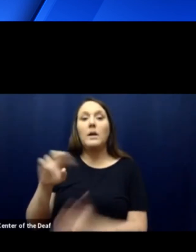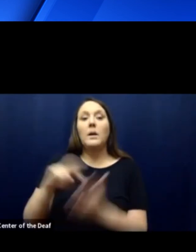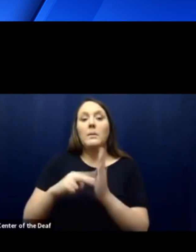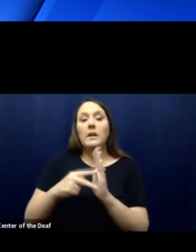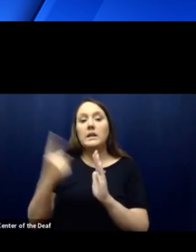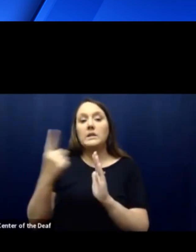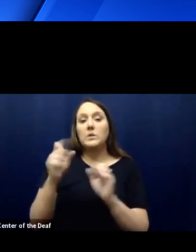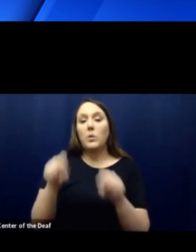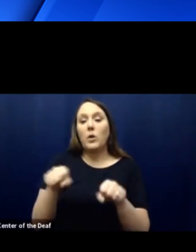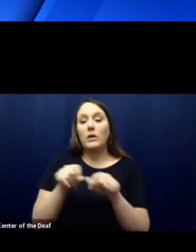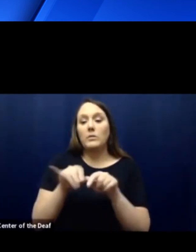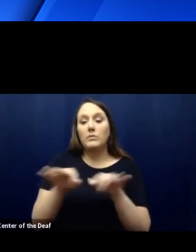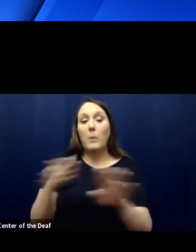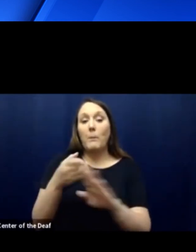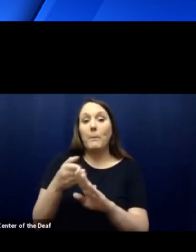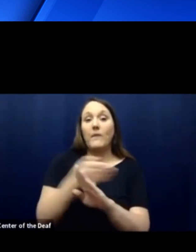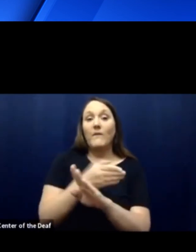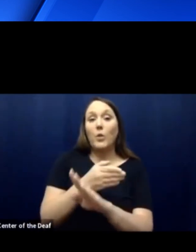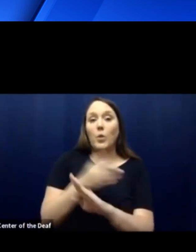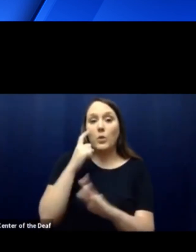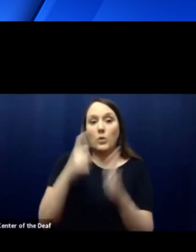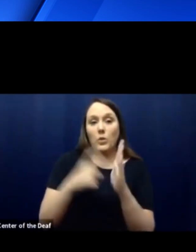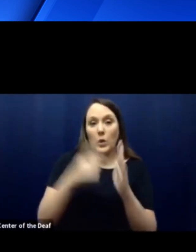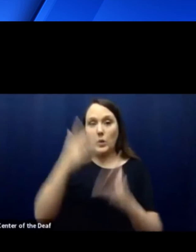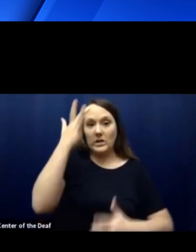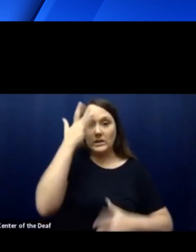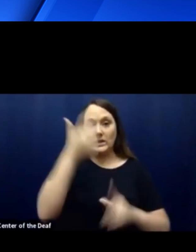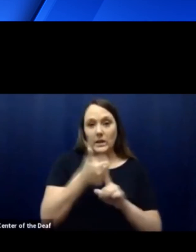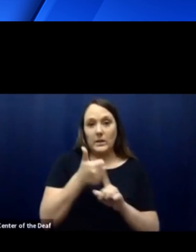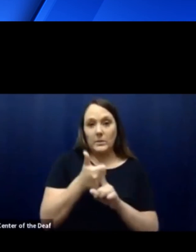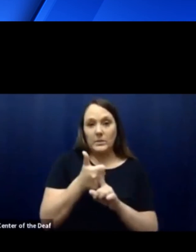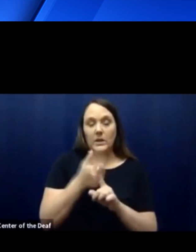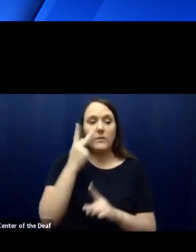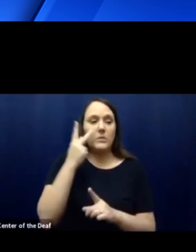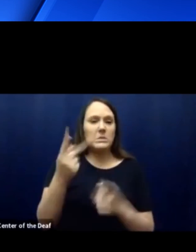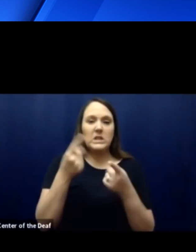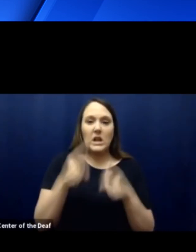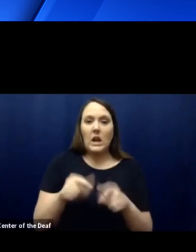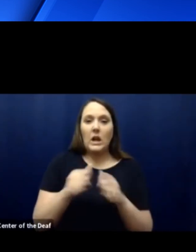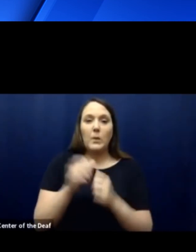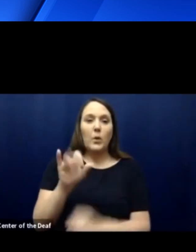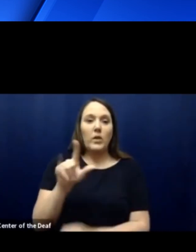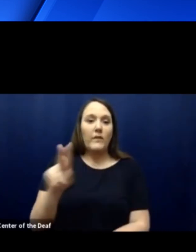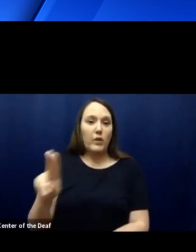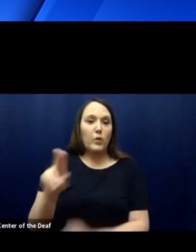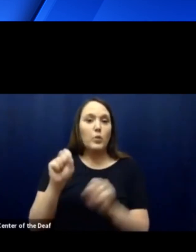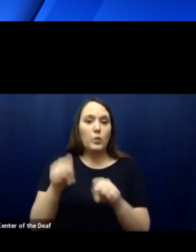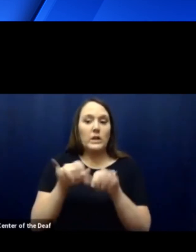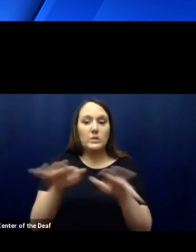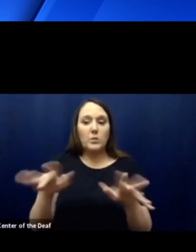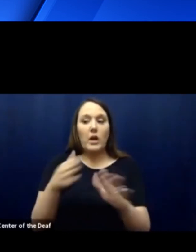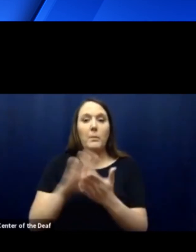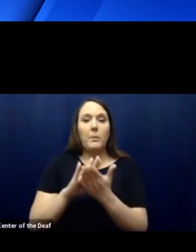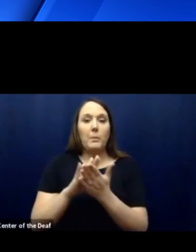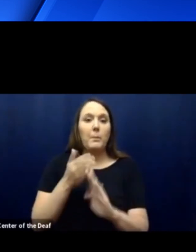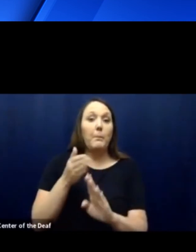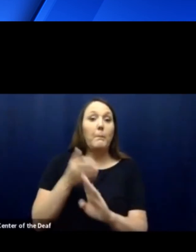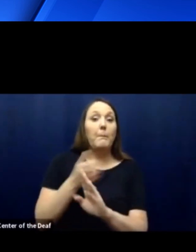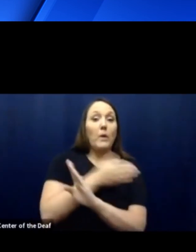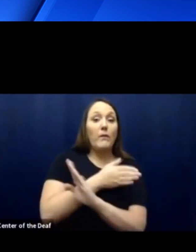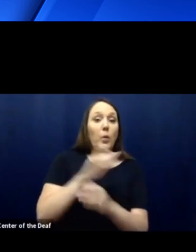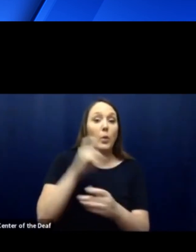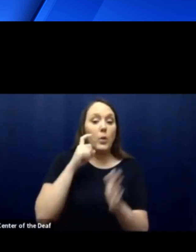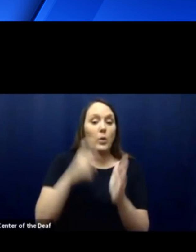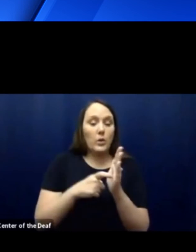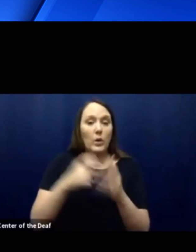illness before they have symptoms themselves. And we see this in the flu. People who have the flu can spread flu before they're sick. And with COVID, people